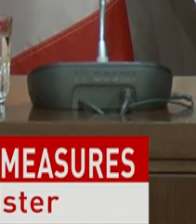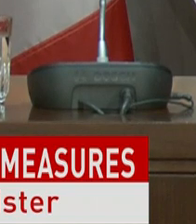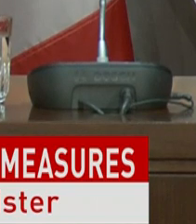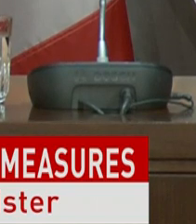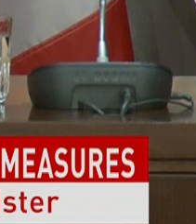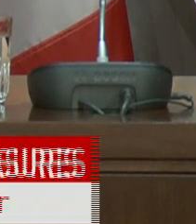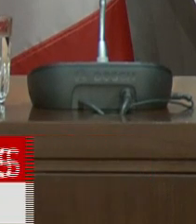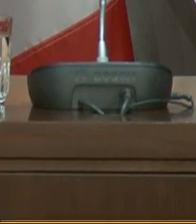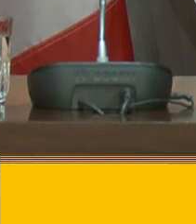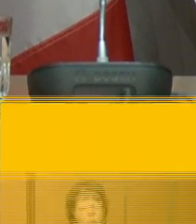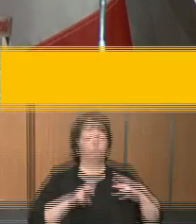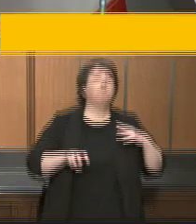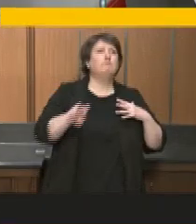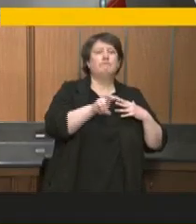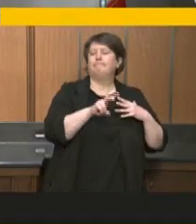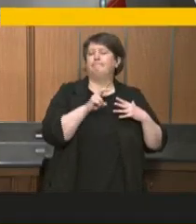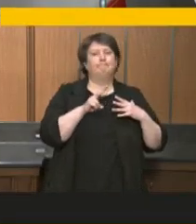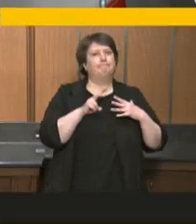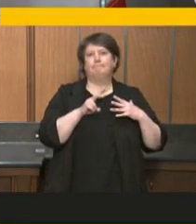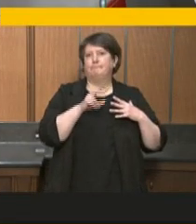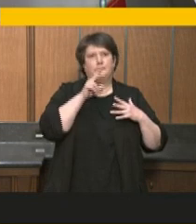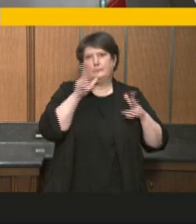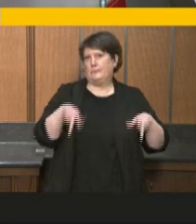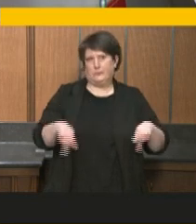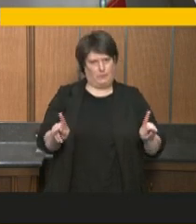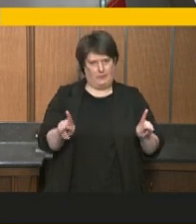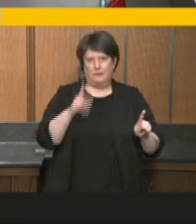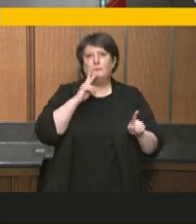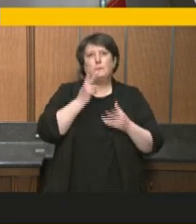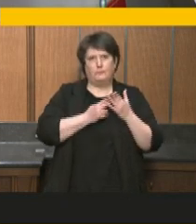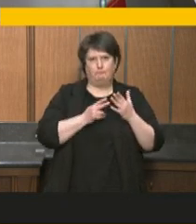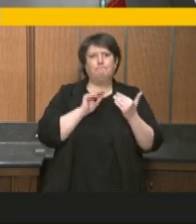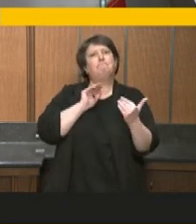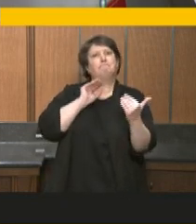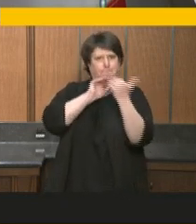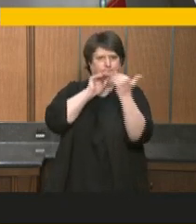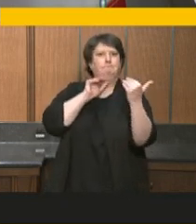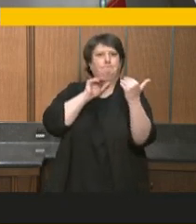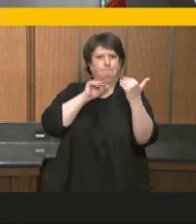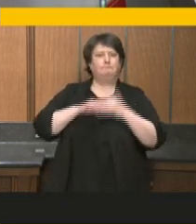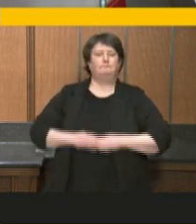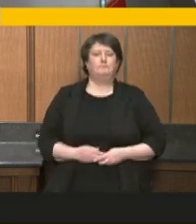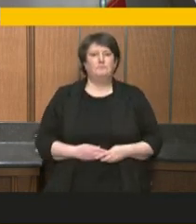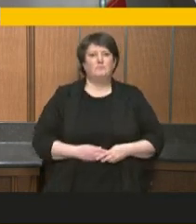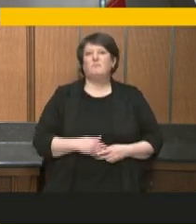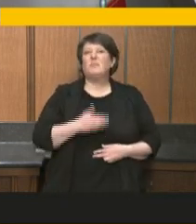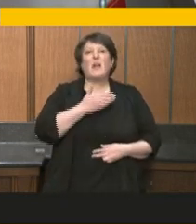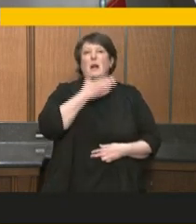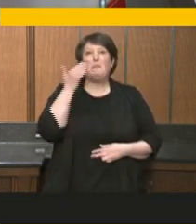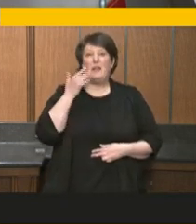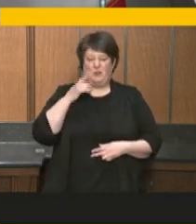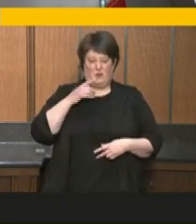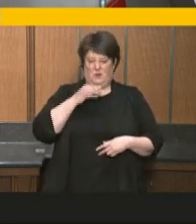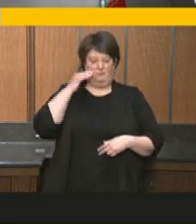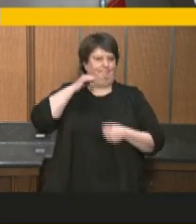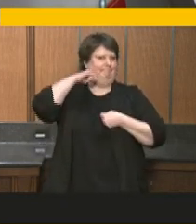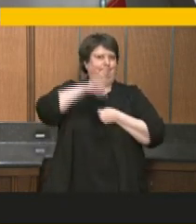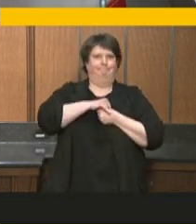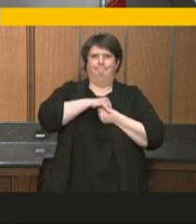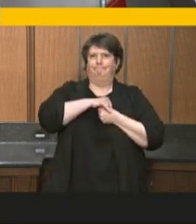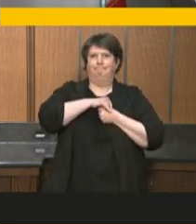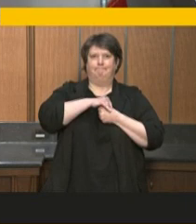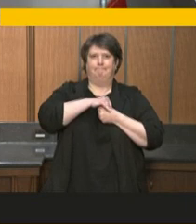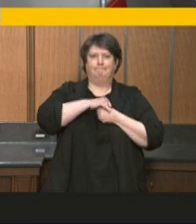purposes. In both of our countries, we are encouraging people to stay home. This